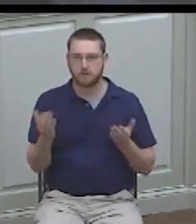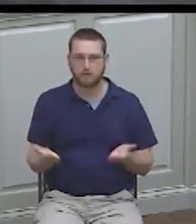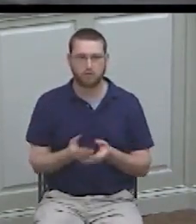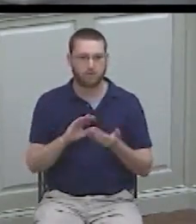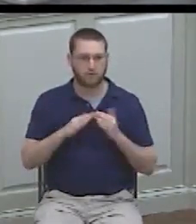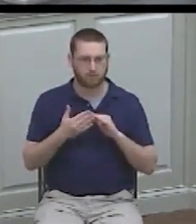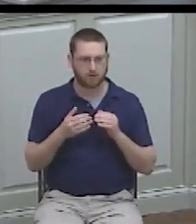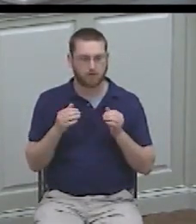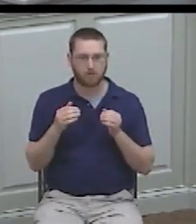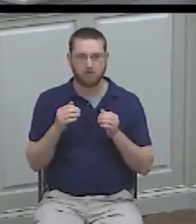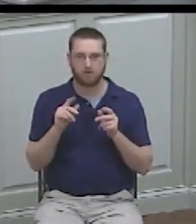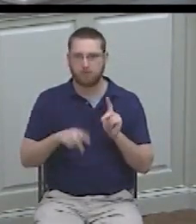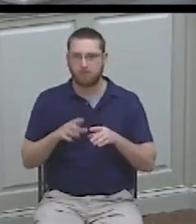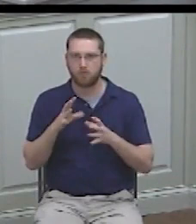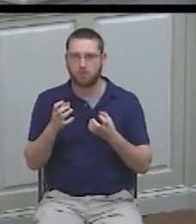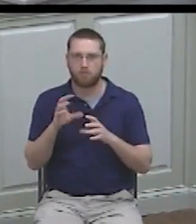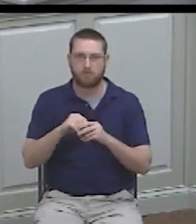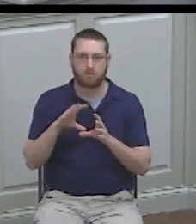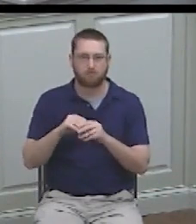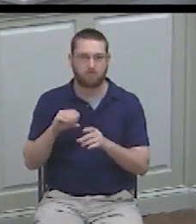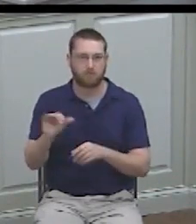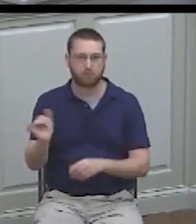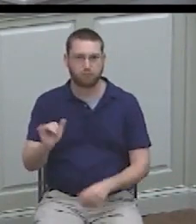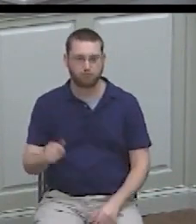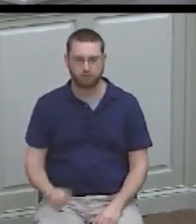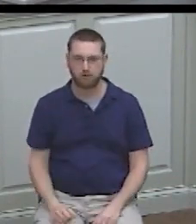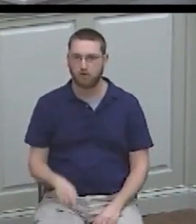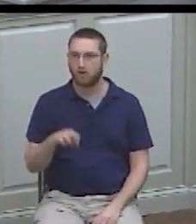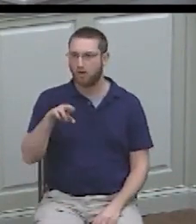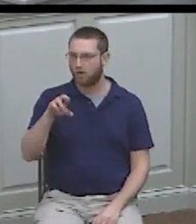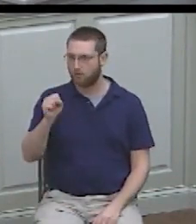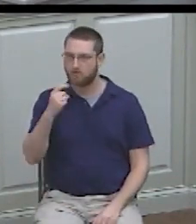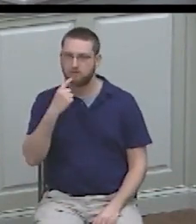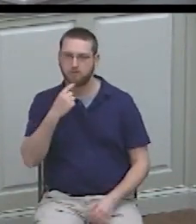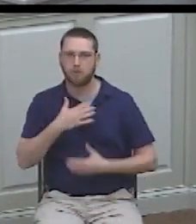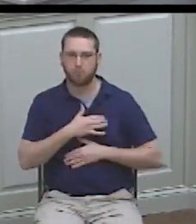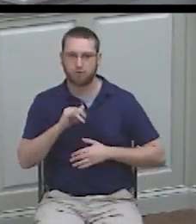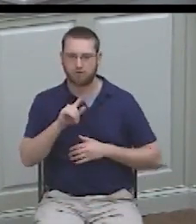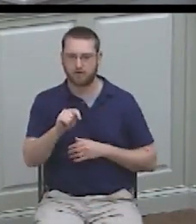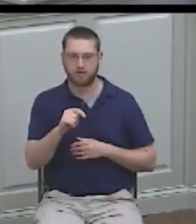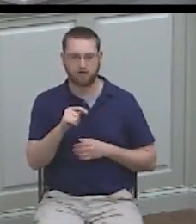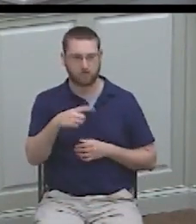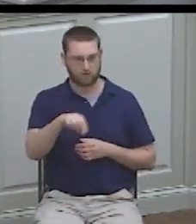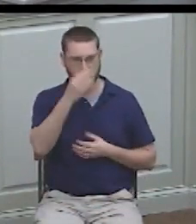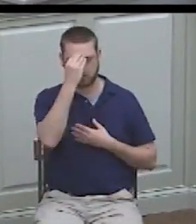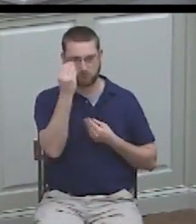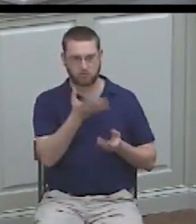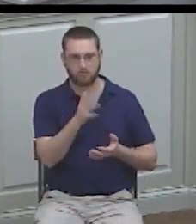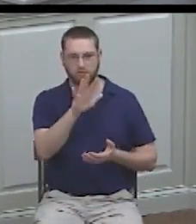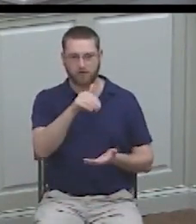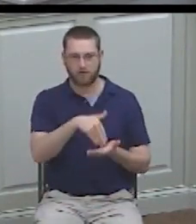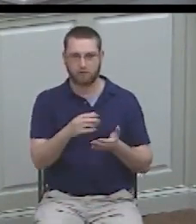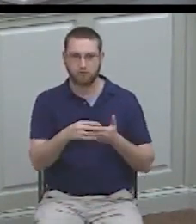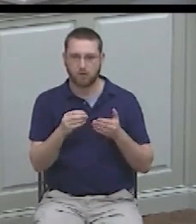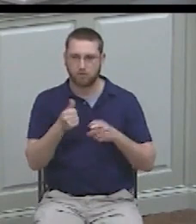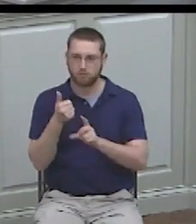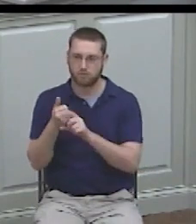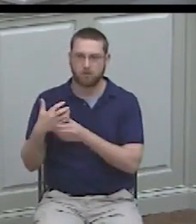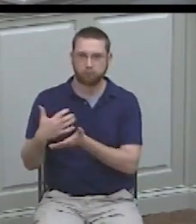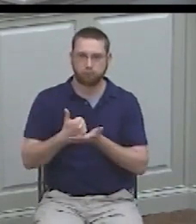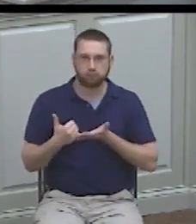Excellent. Thank you. Yeah, we do appreciate it. And for you folks out there, this is $5,000 he's worked hard for us for. Thank